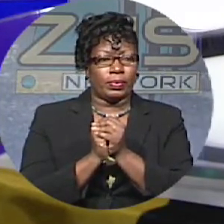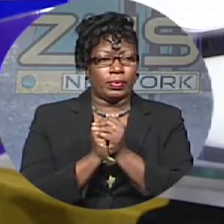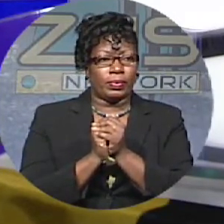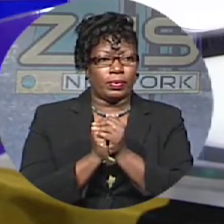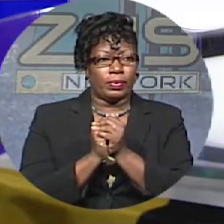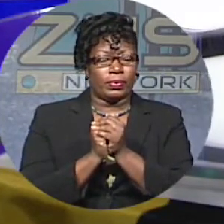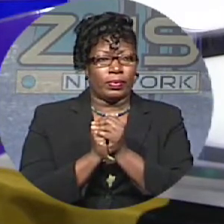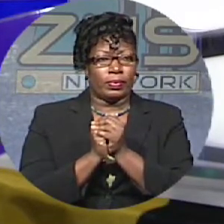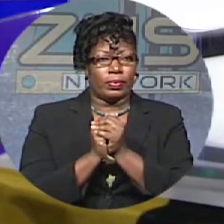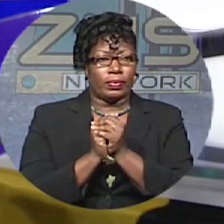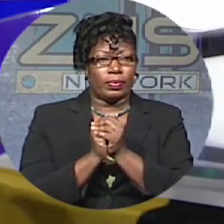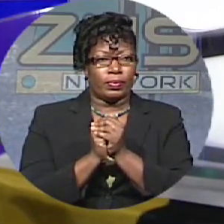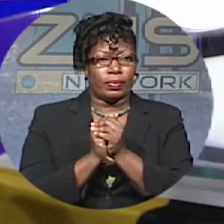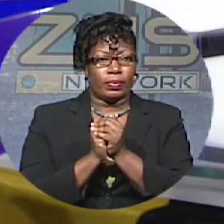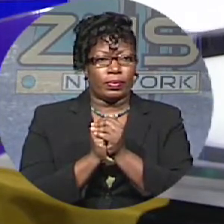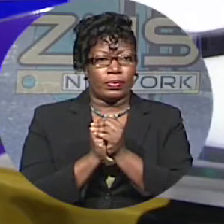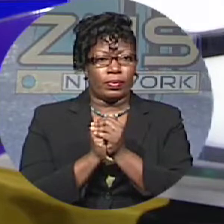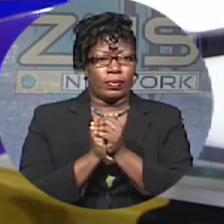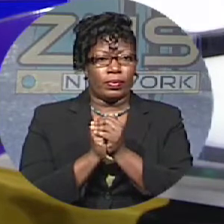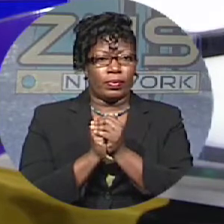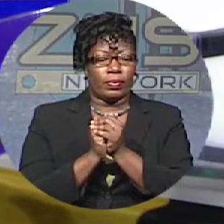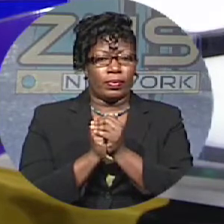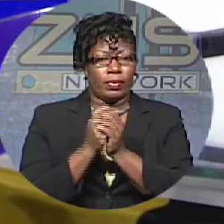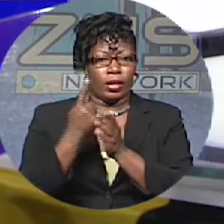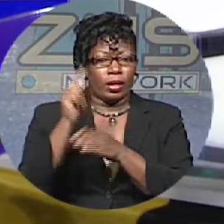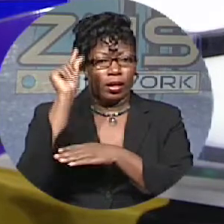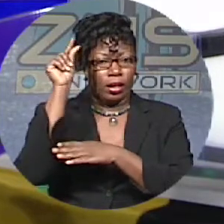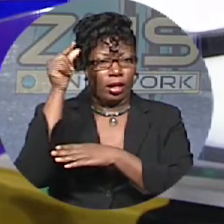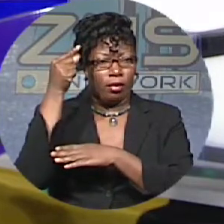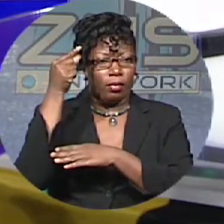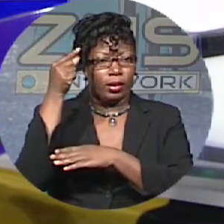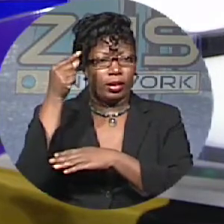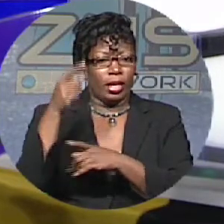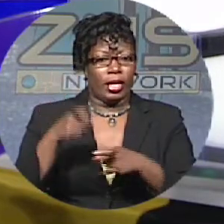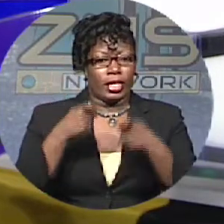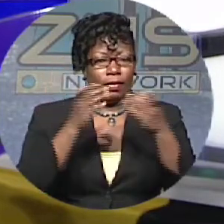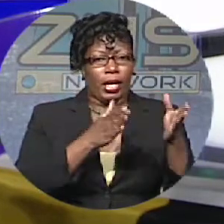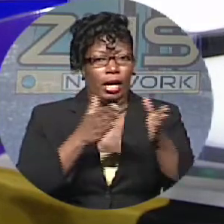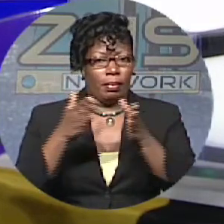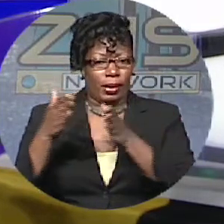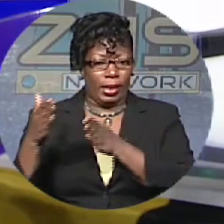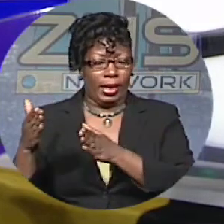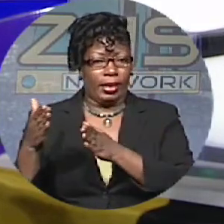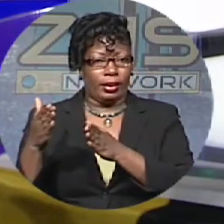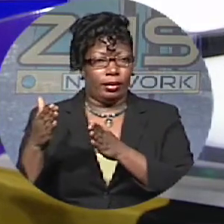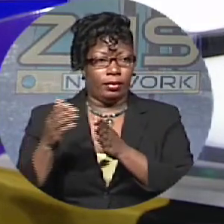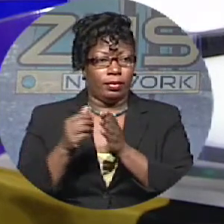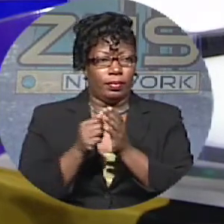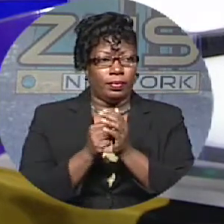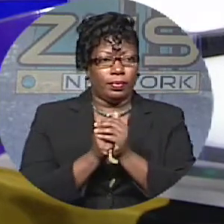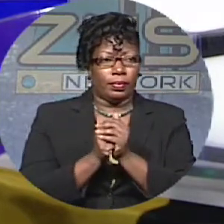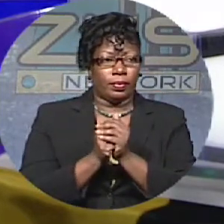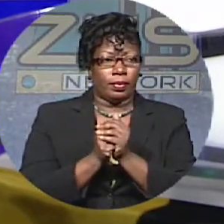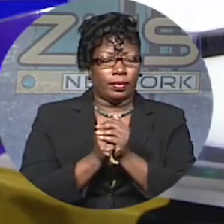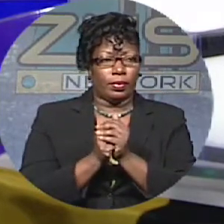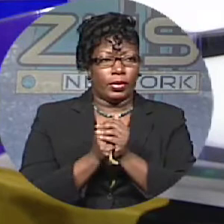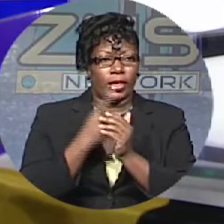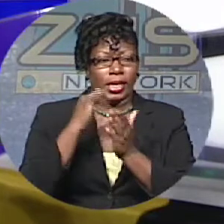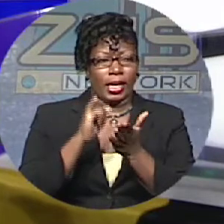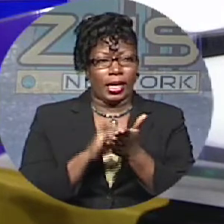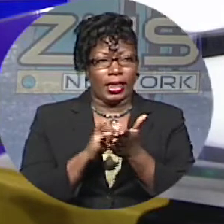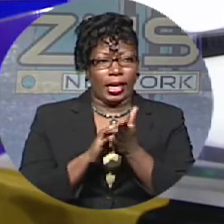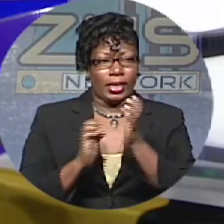Has been completed, and the government has been given an elevation plan. Now, Rolls says the engineer, who he did not